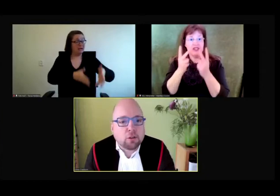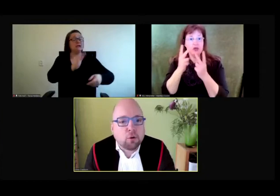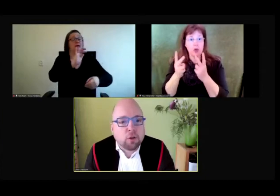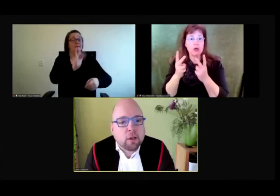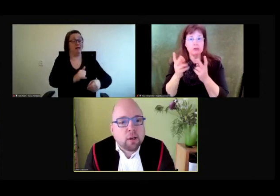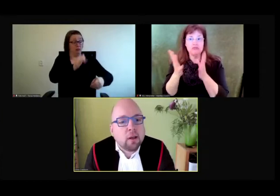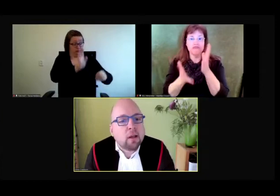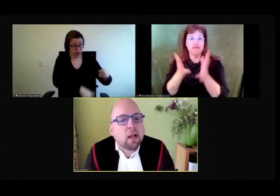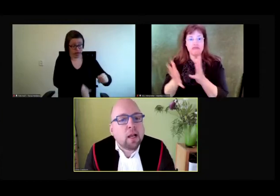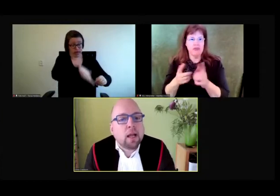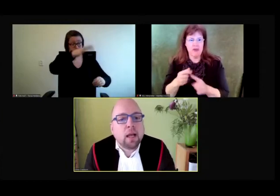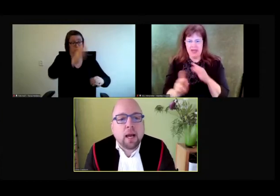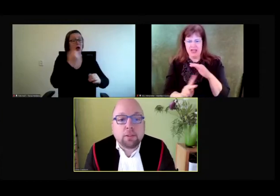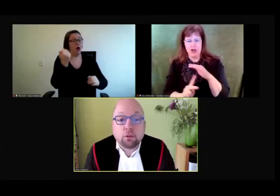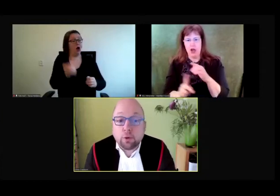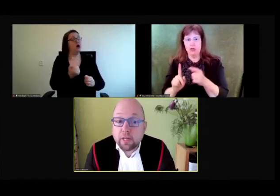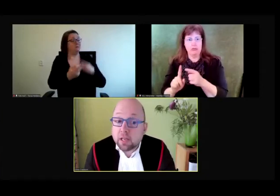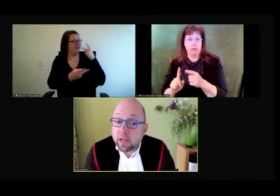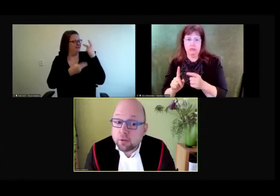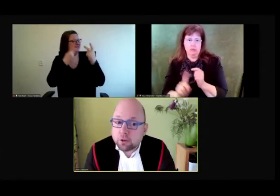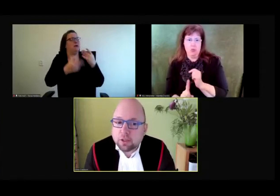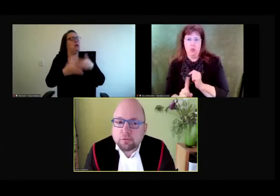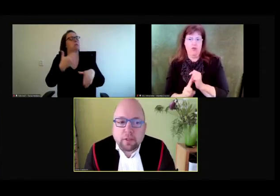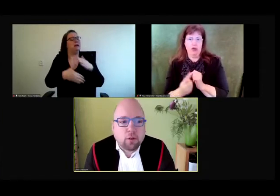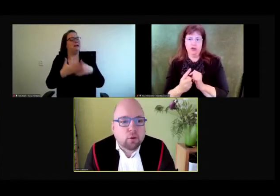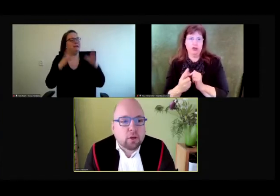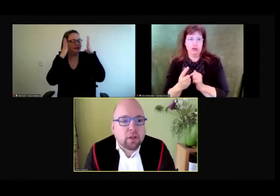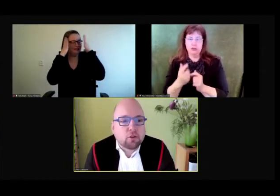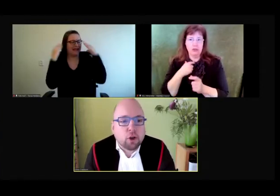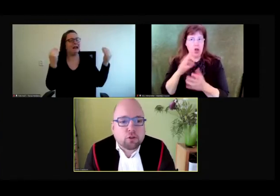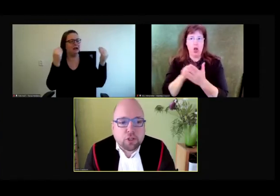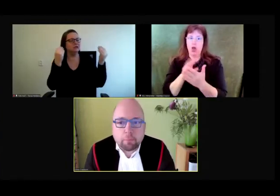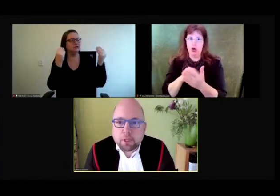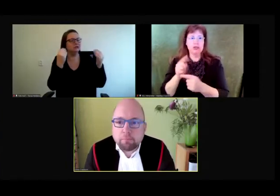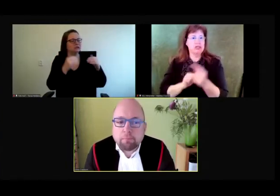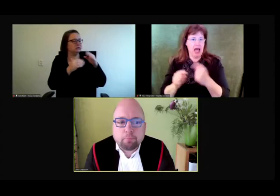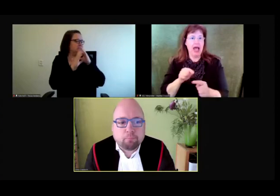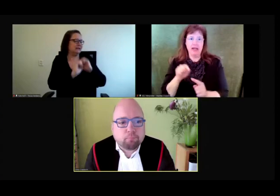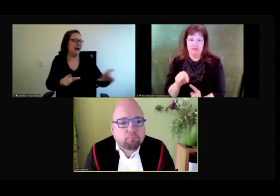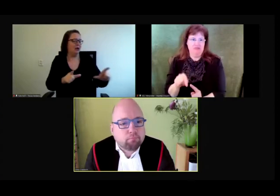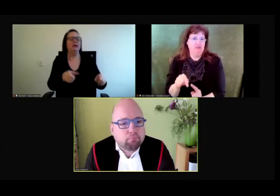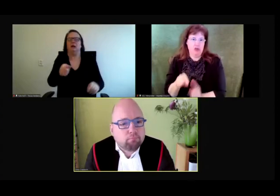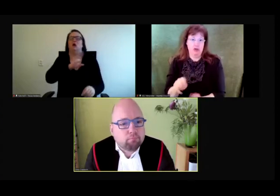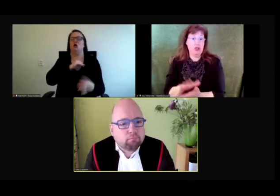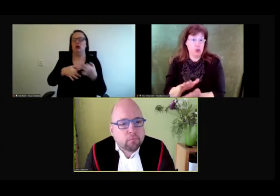from kindergarten on, as you already indicate yourself in your introductory chapter.